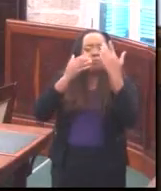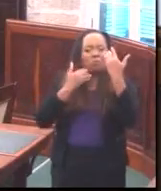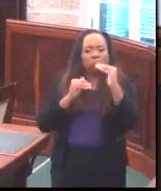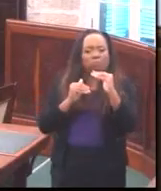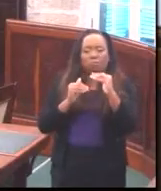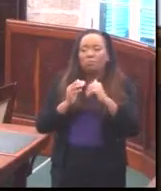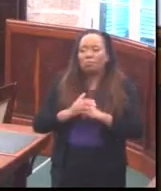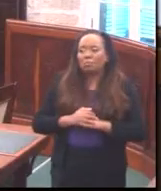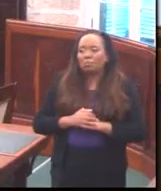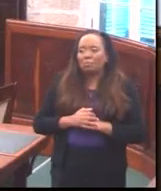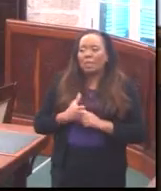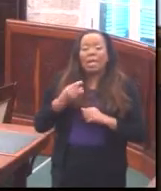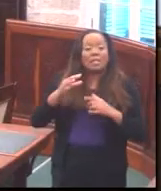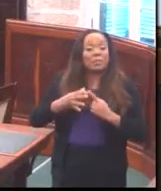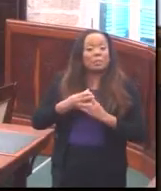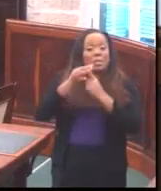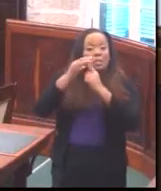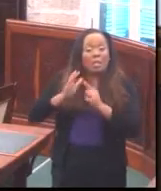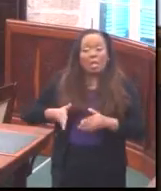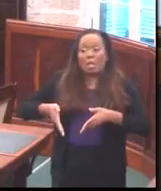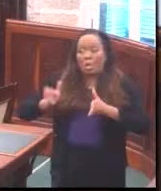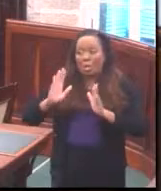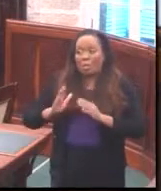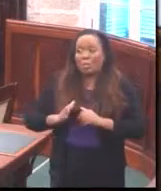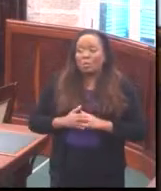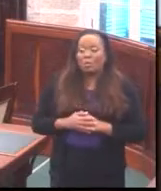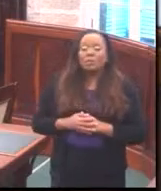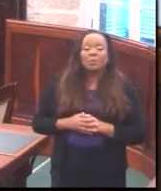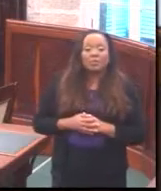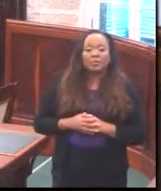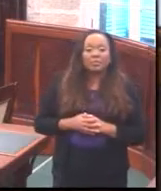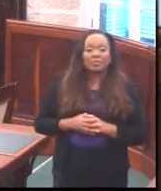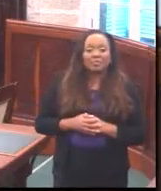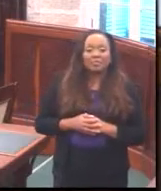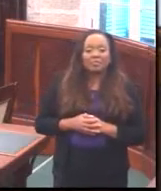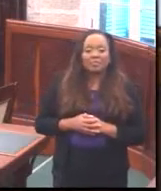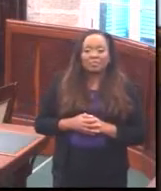No body, and when I say body, no institution,